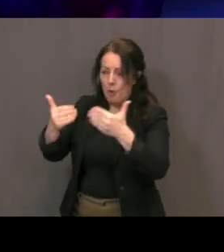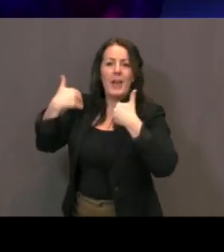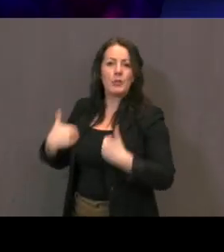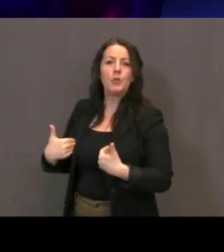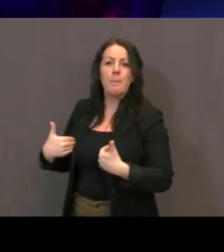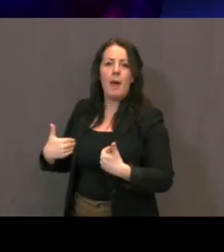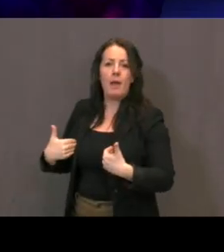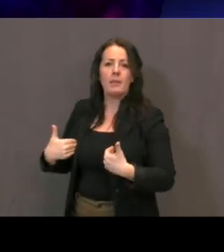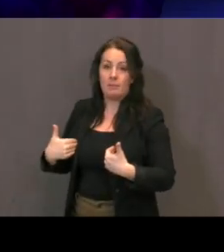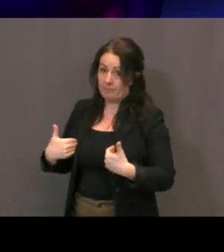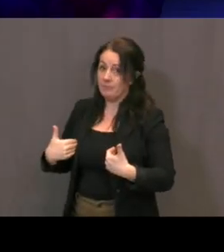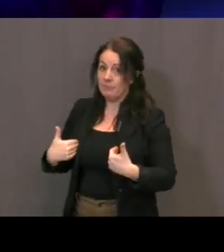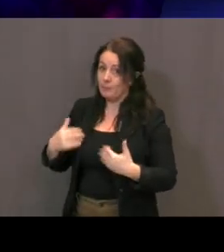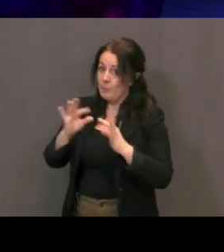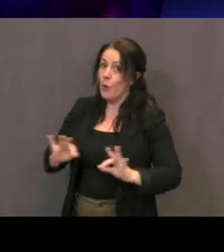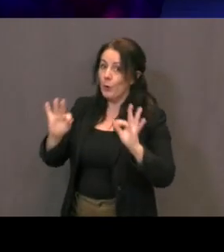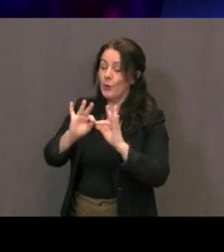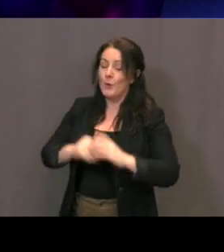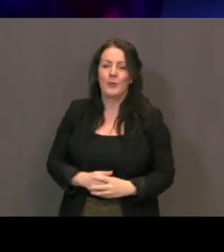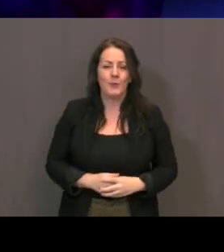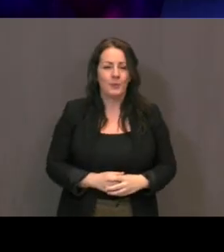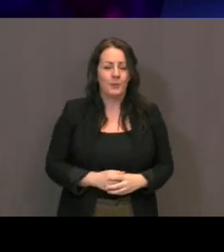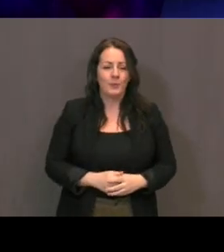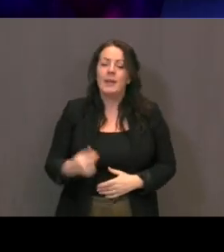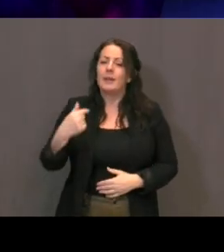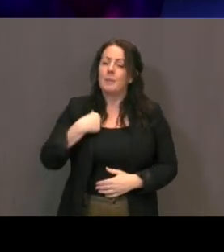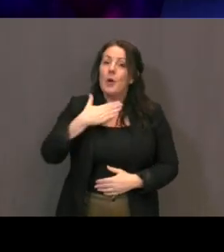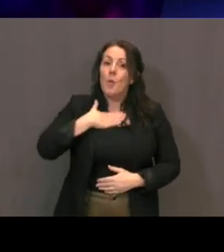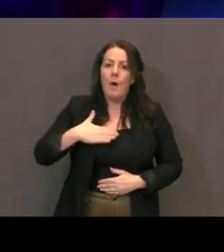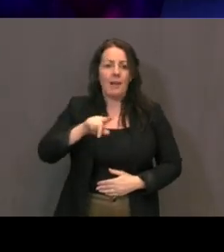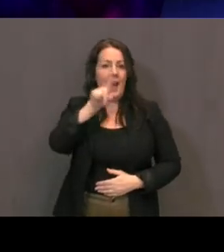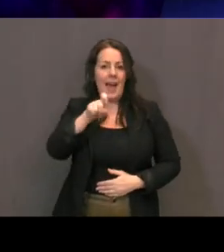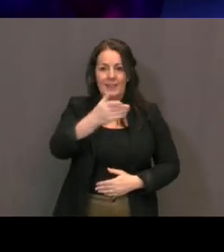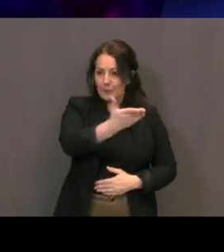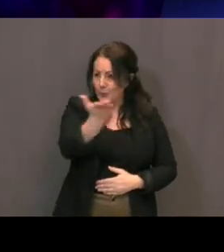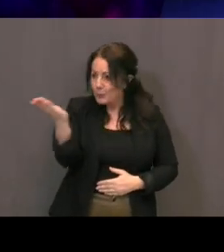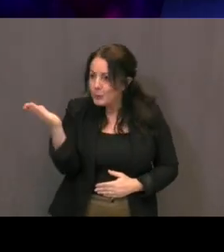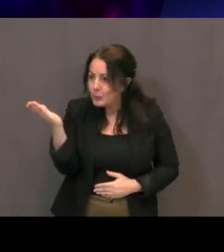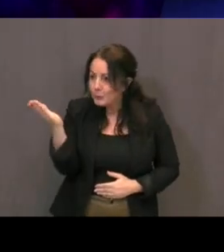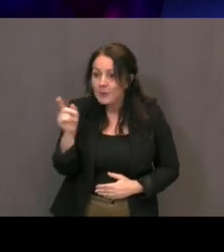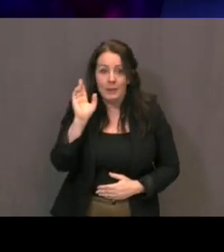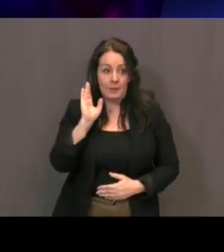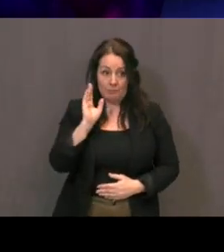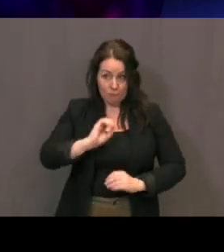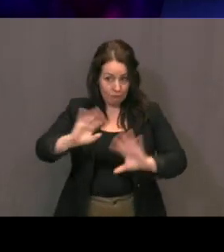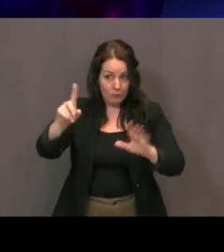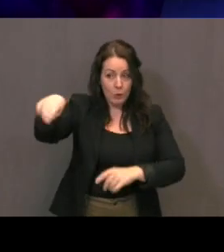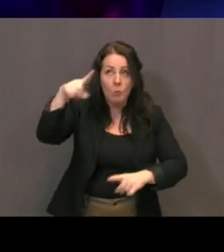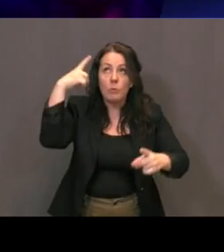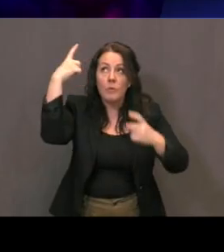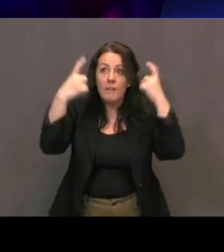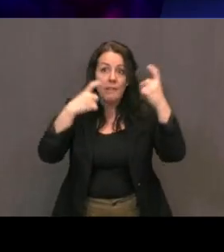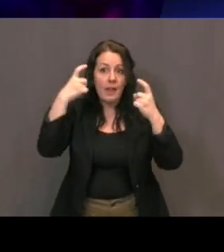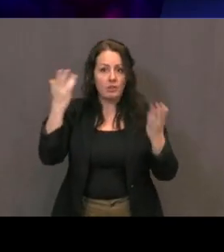to do now and think about is to reflect about this very delicate balance between humans and